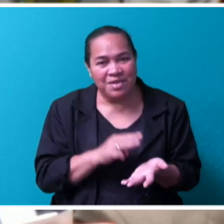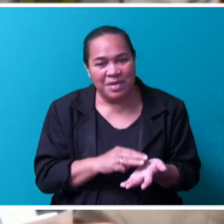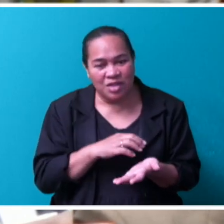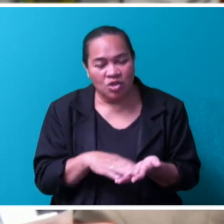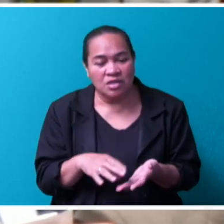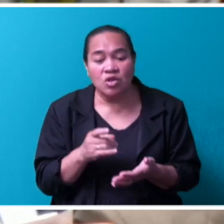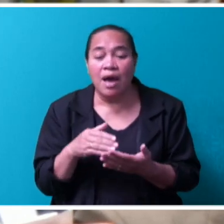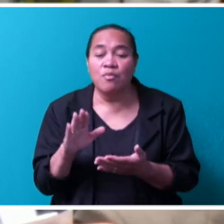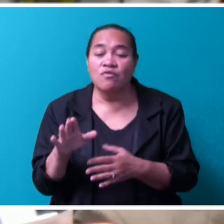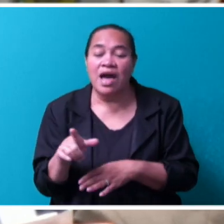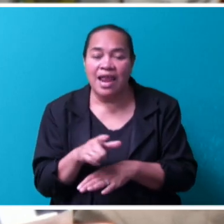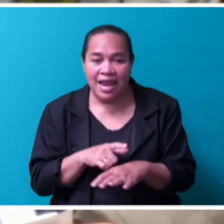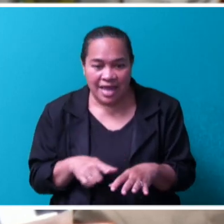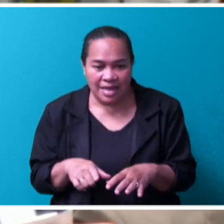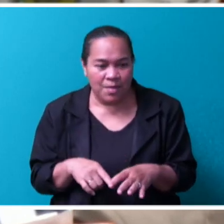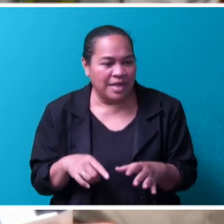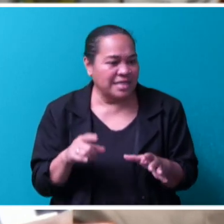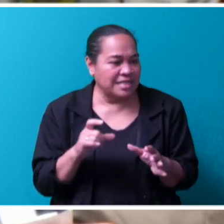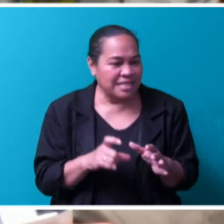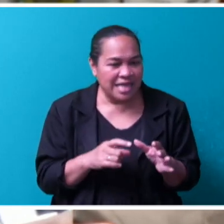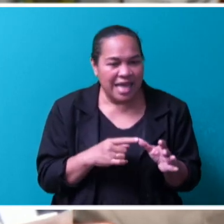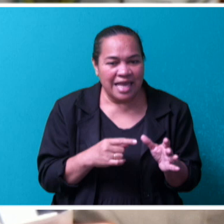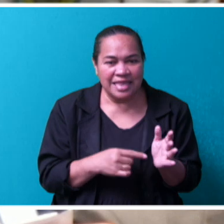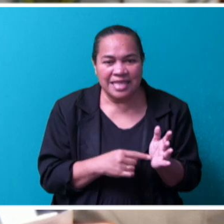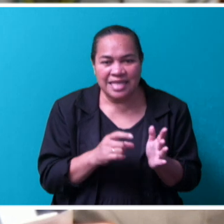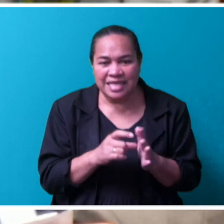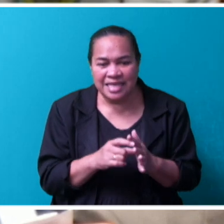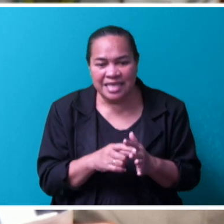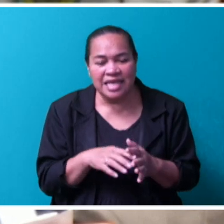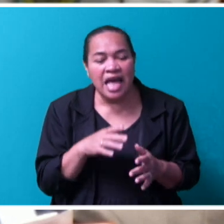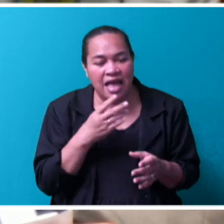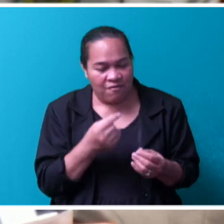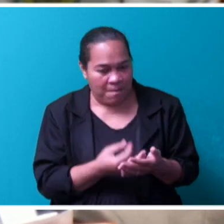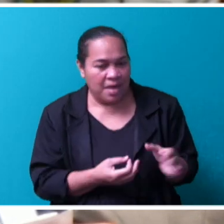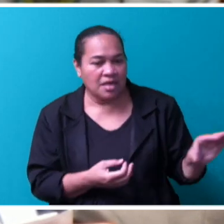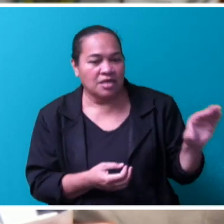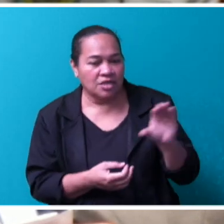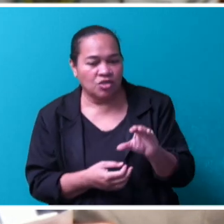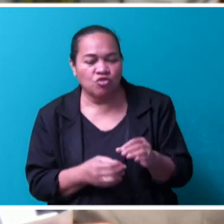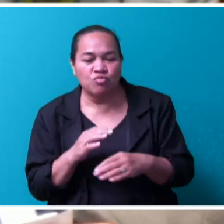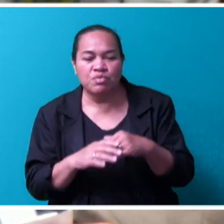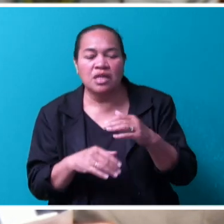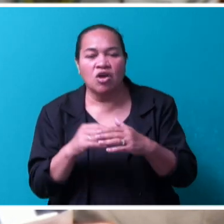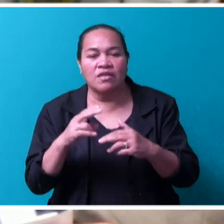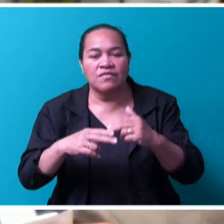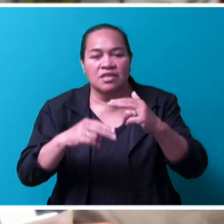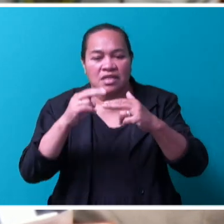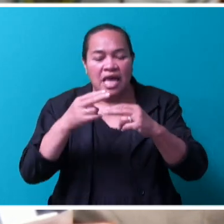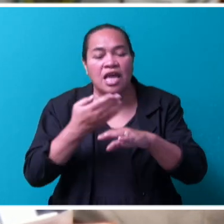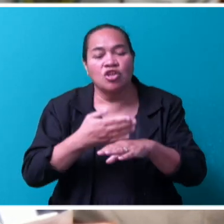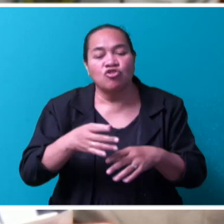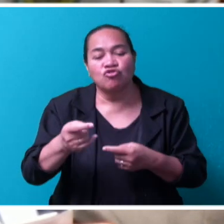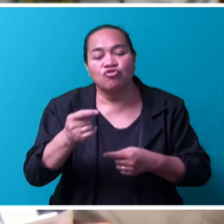while CITD grant package will build on expanding facilities, new trade program,